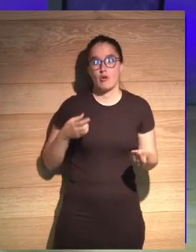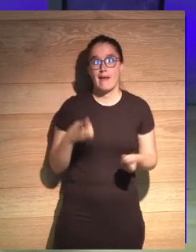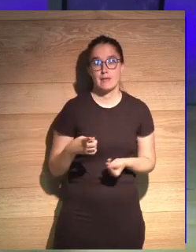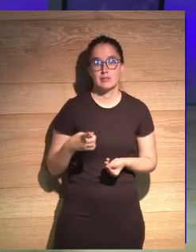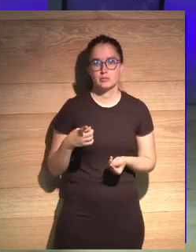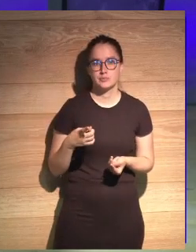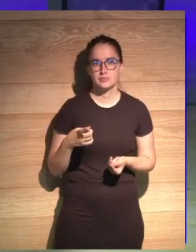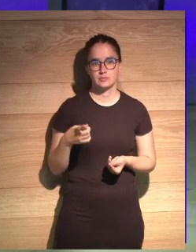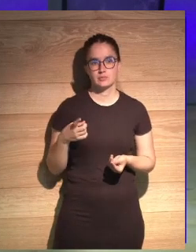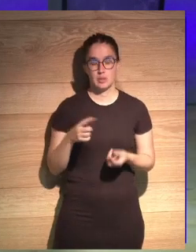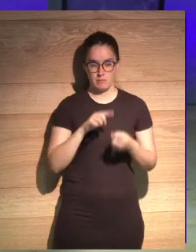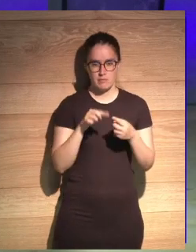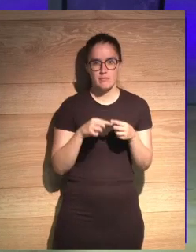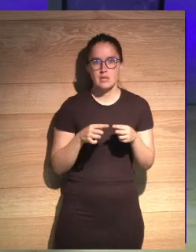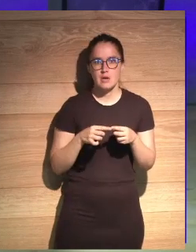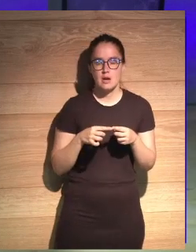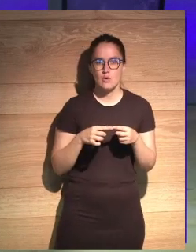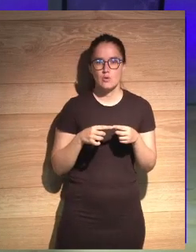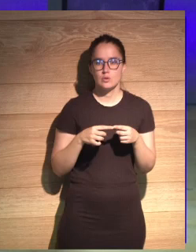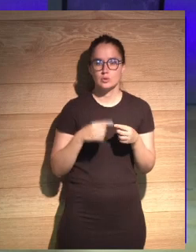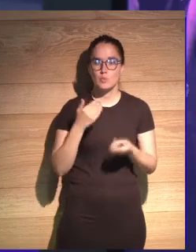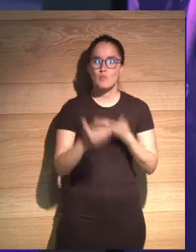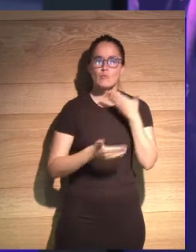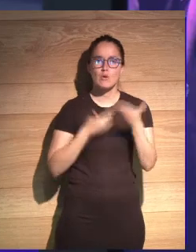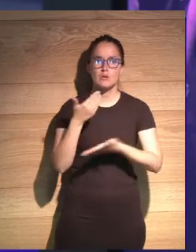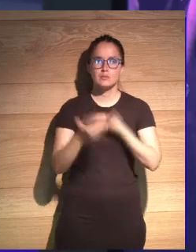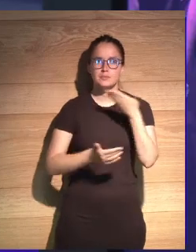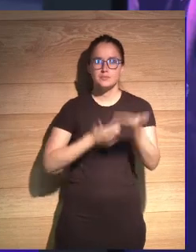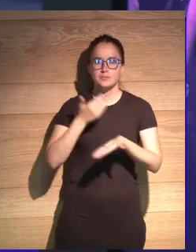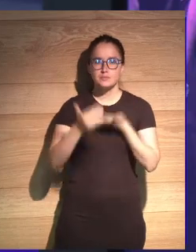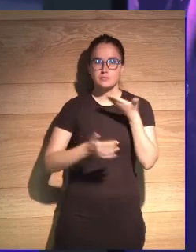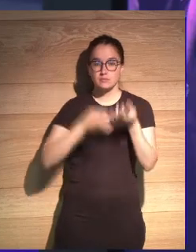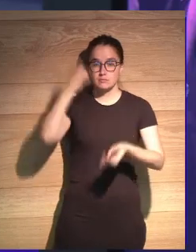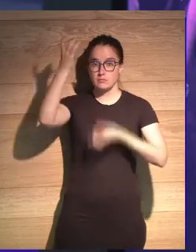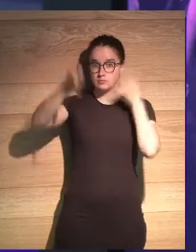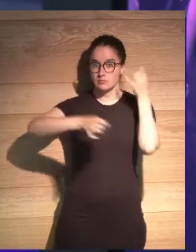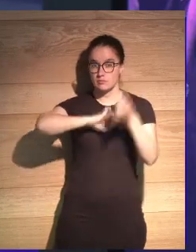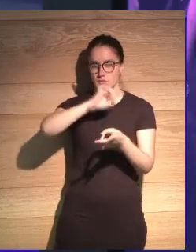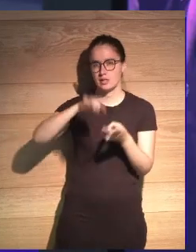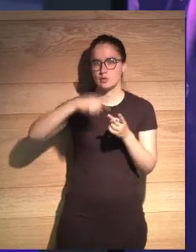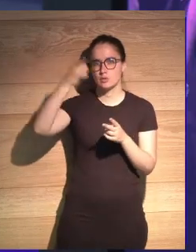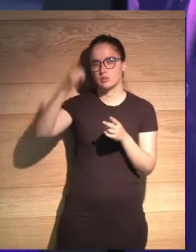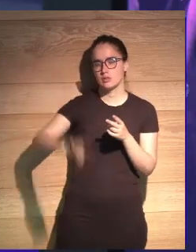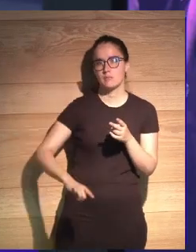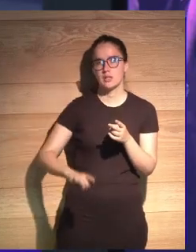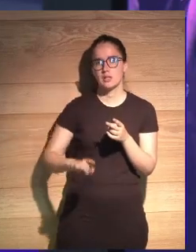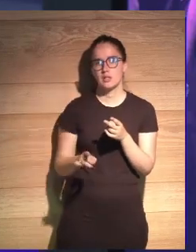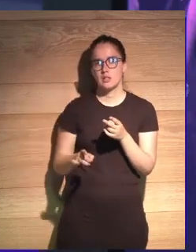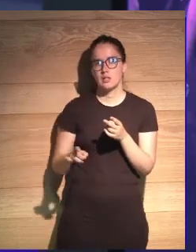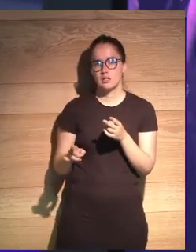7-8 years of work to do it. So it's a creation